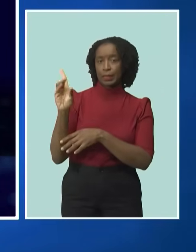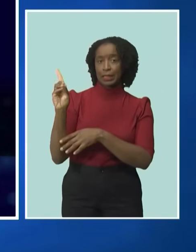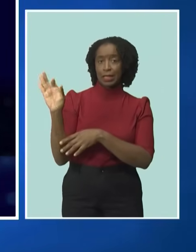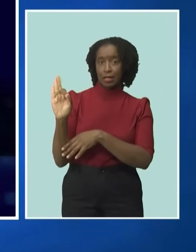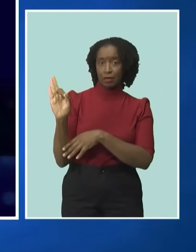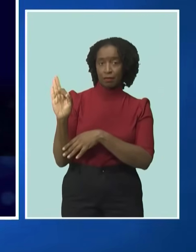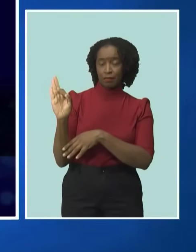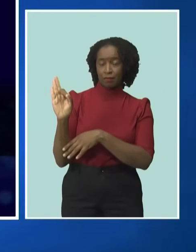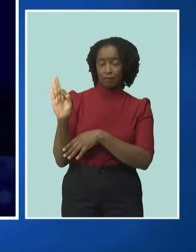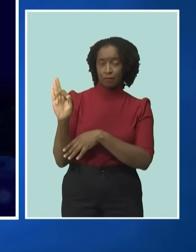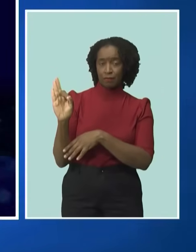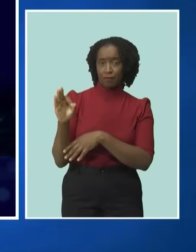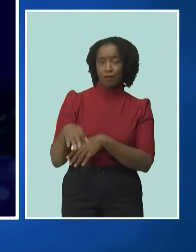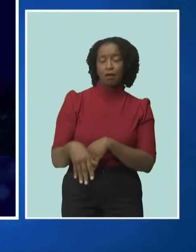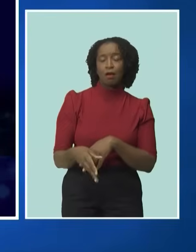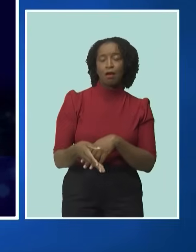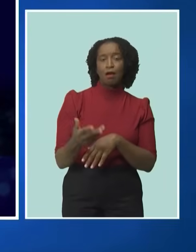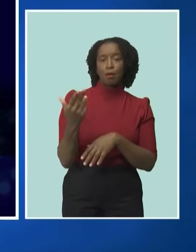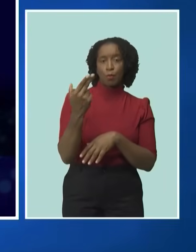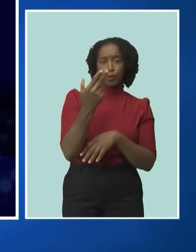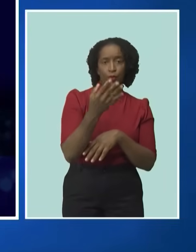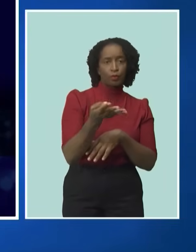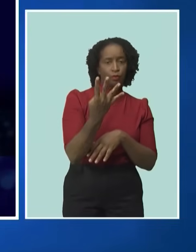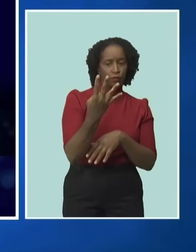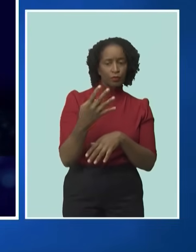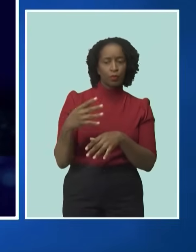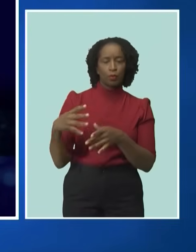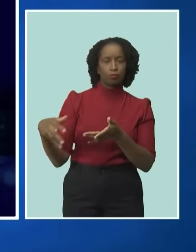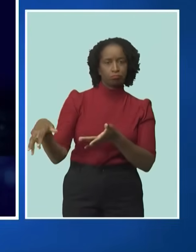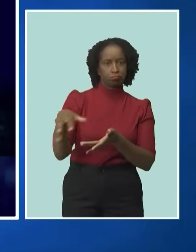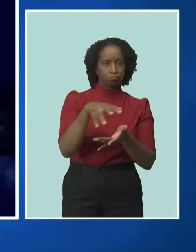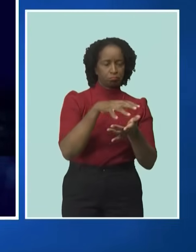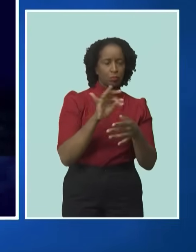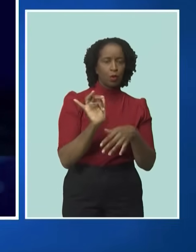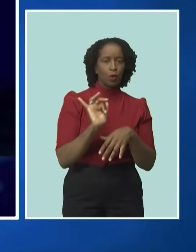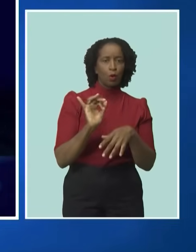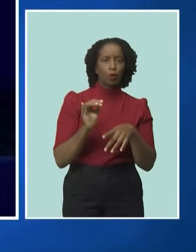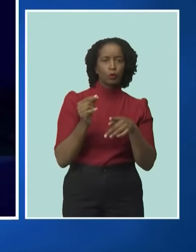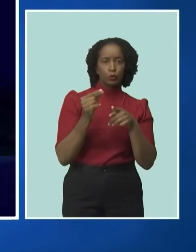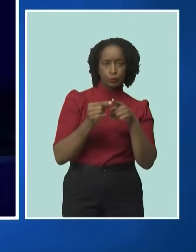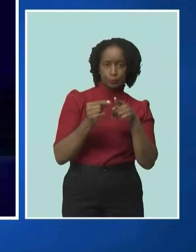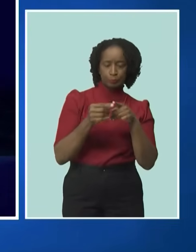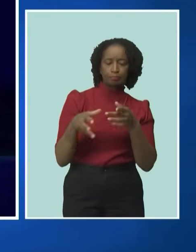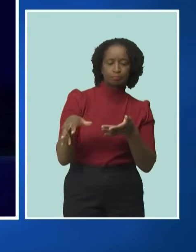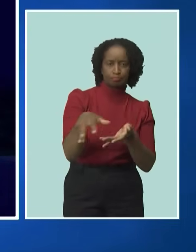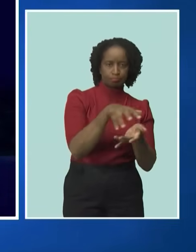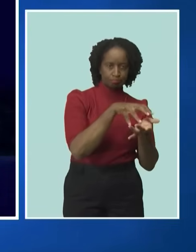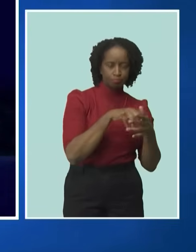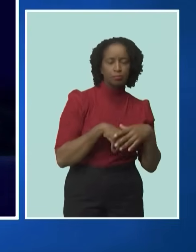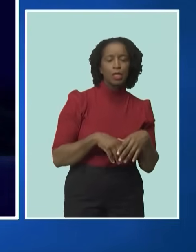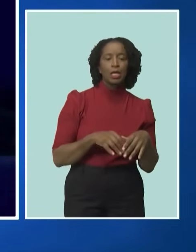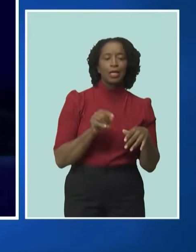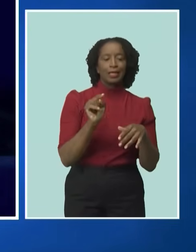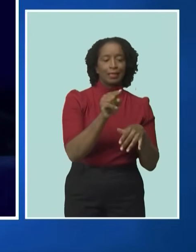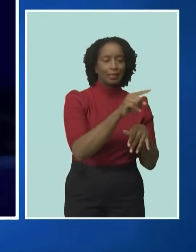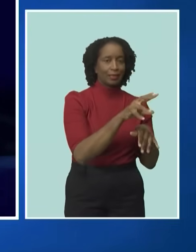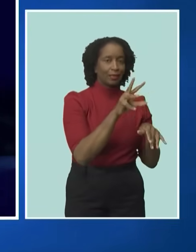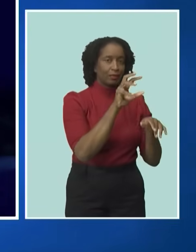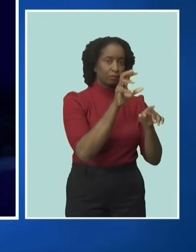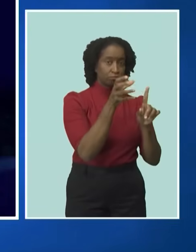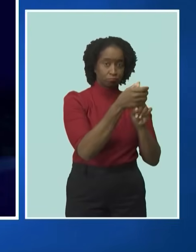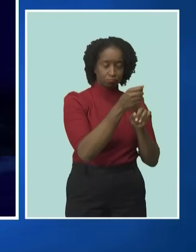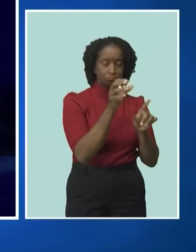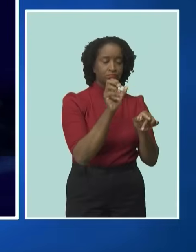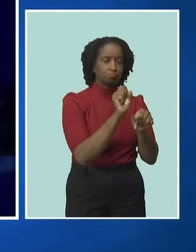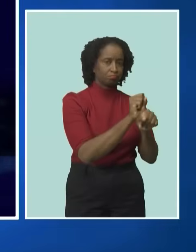successfully seized 4 firearms and a quantity of ammunition. Several individuals are currently in custody and are assisting police with